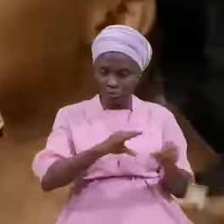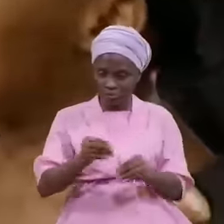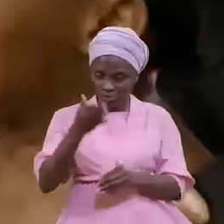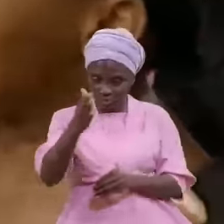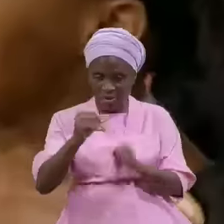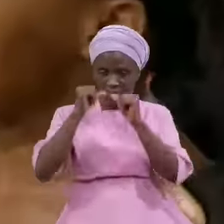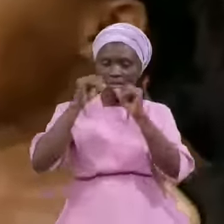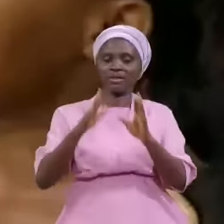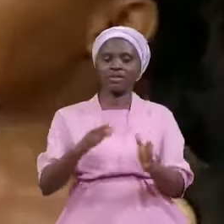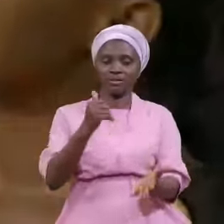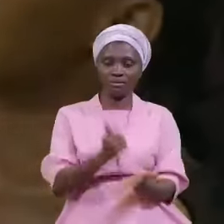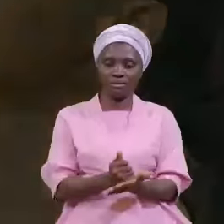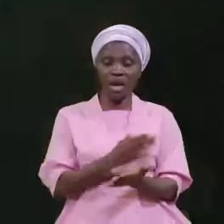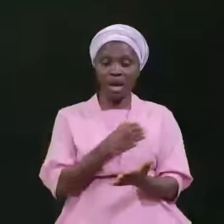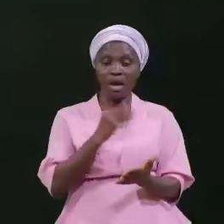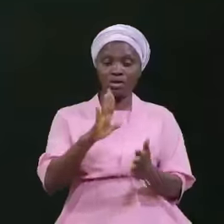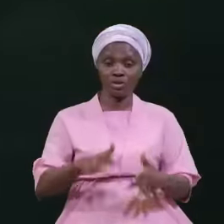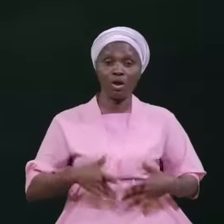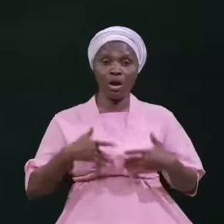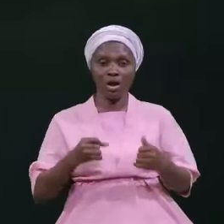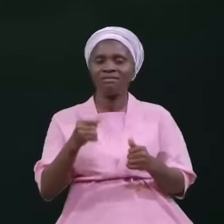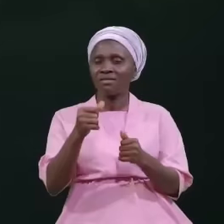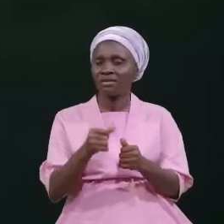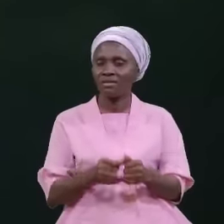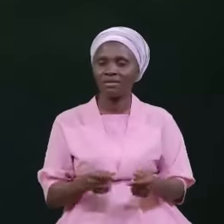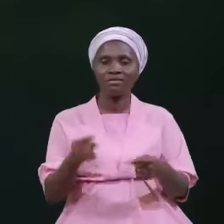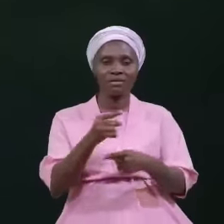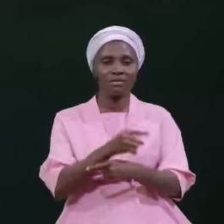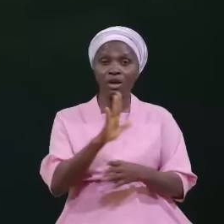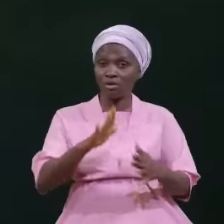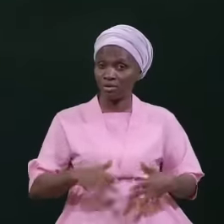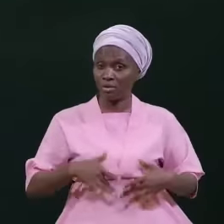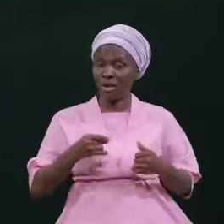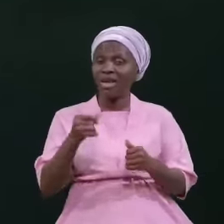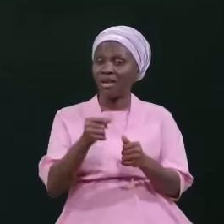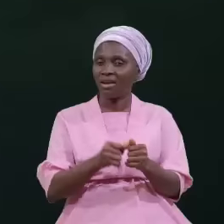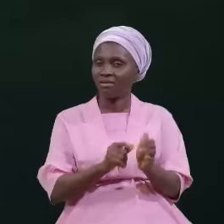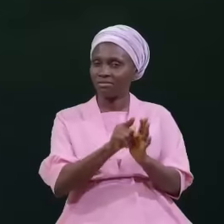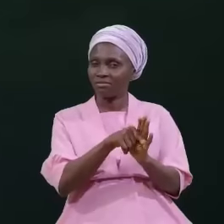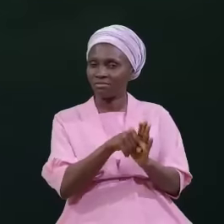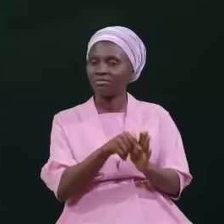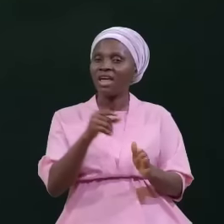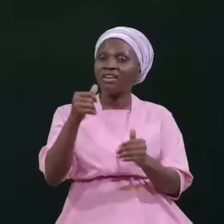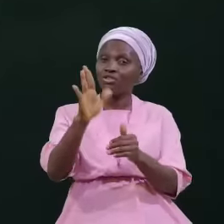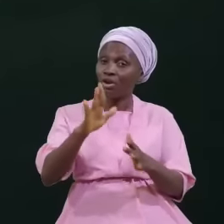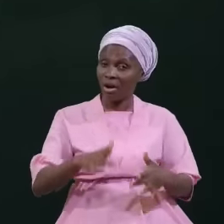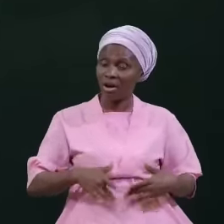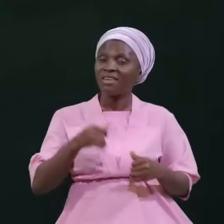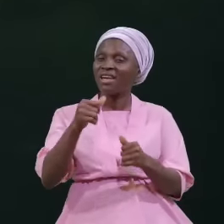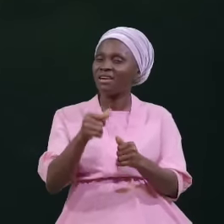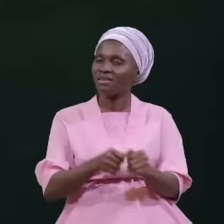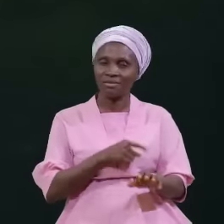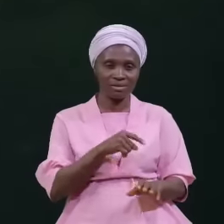And your life, every day, your life, every moment, your life, every event will bring